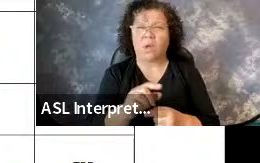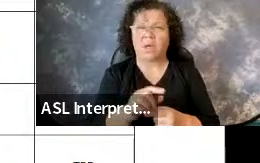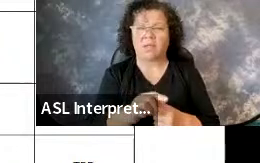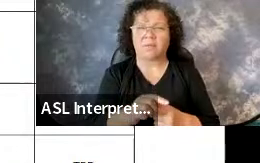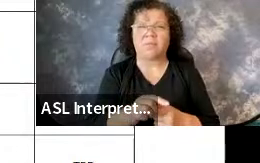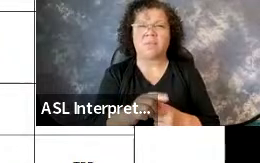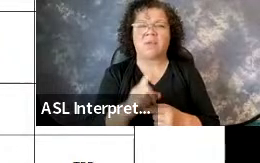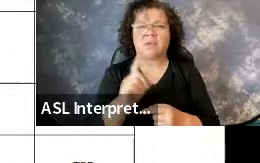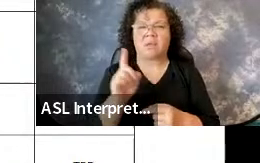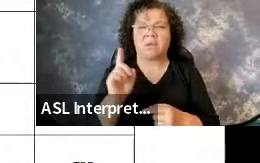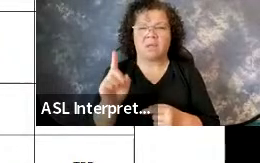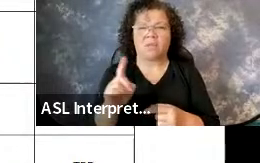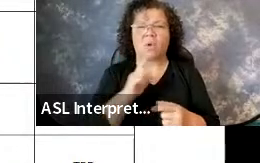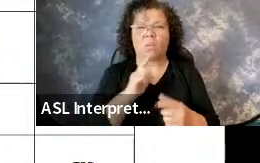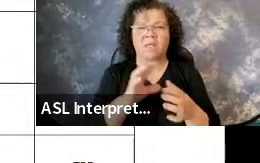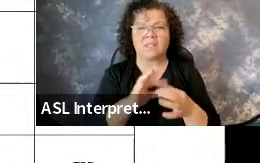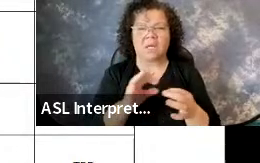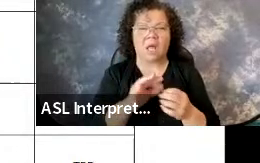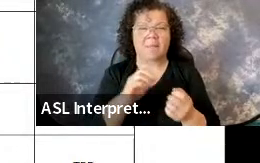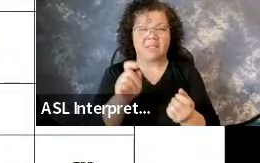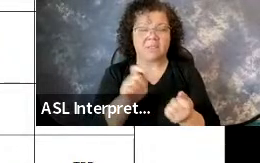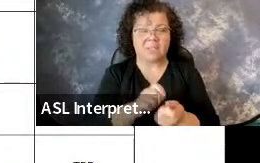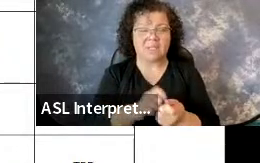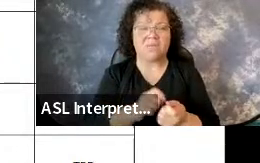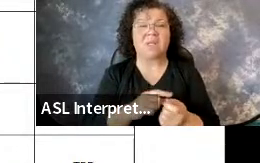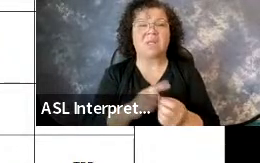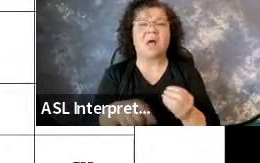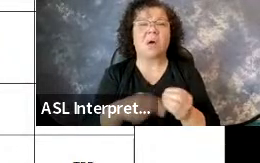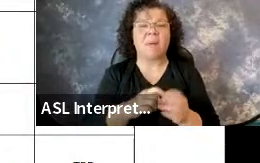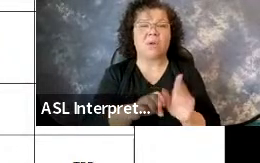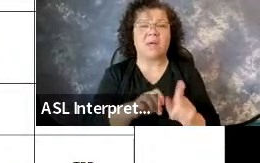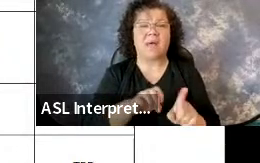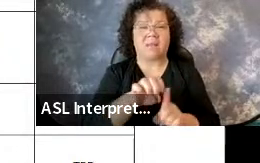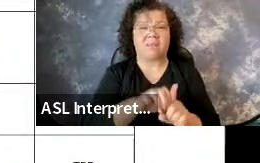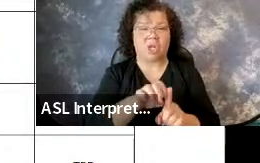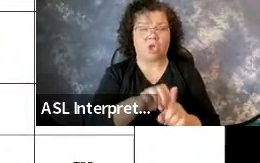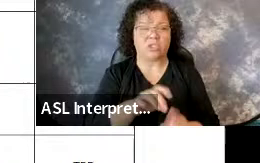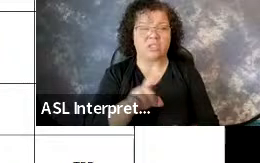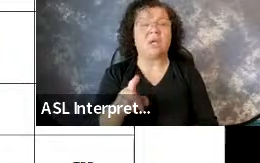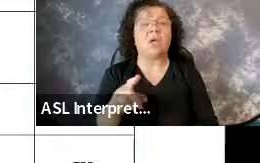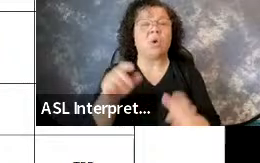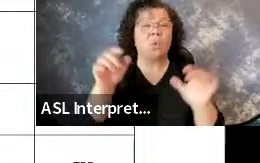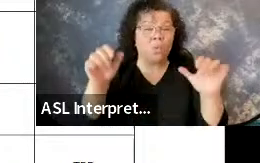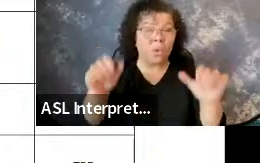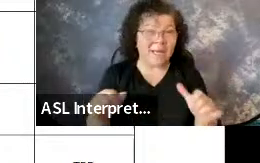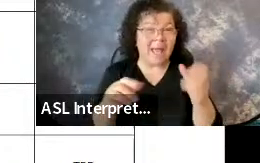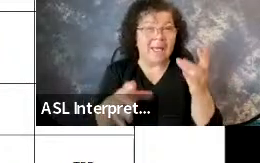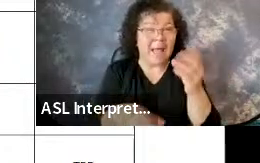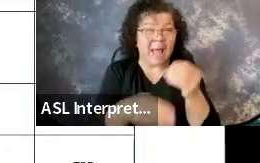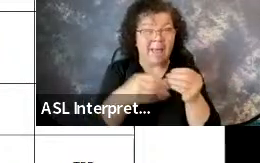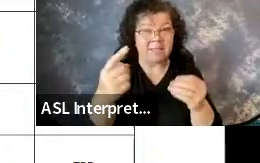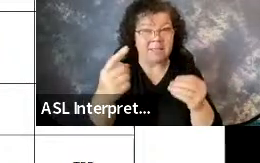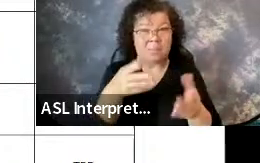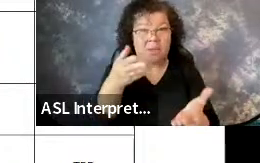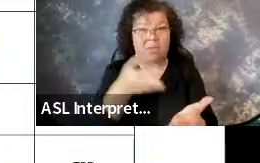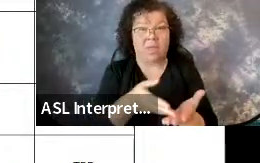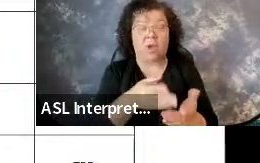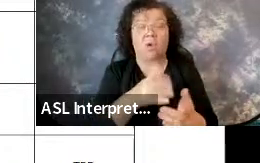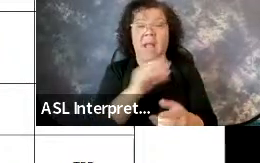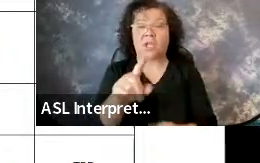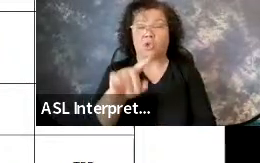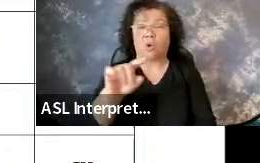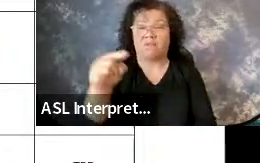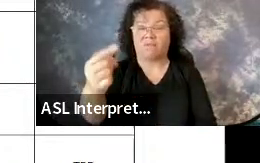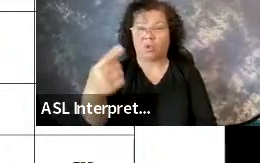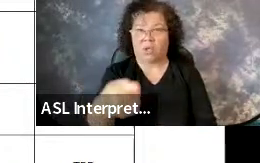and ramps comment. called out specifically. Okay, so there was a comment about elevators, but I will say we can add something there, and it's your first one that you'll